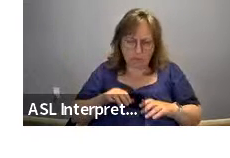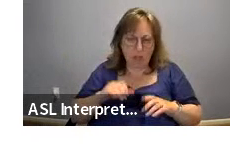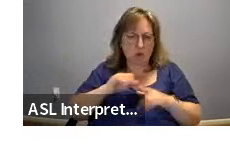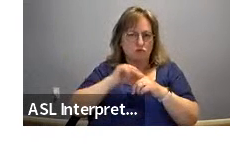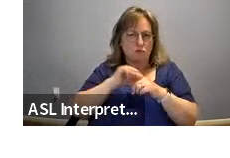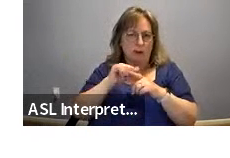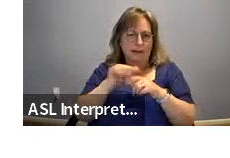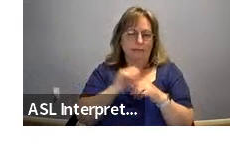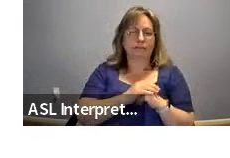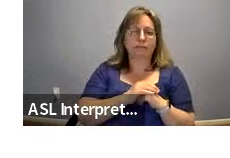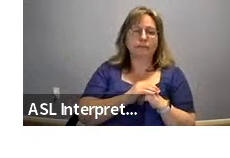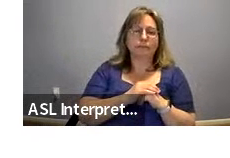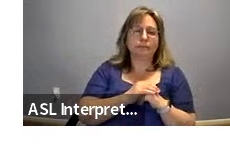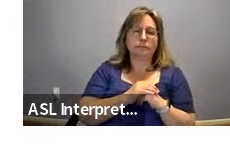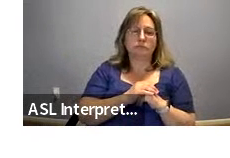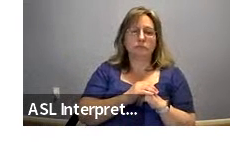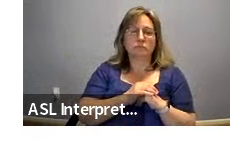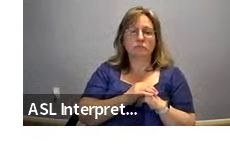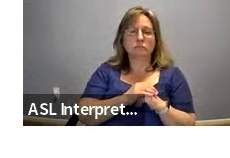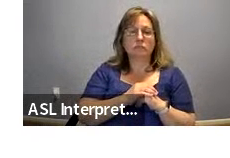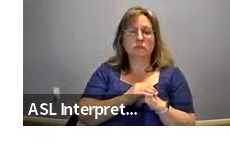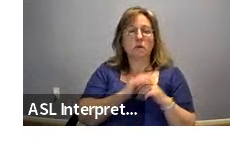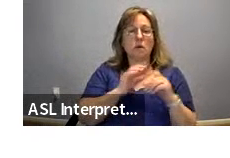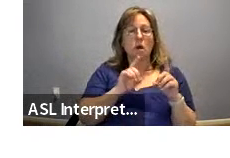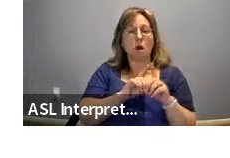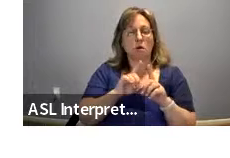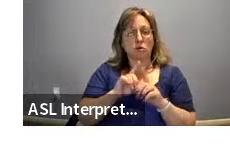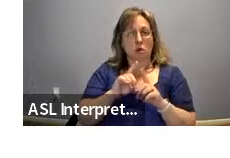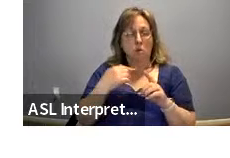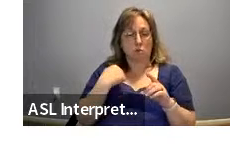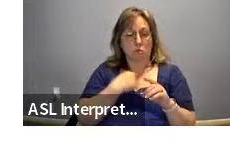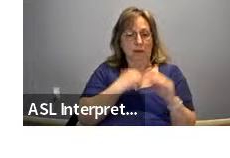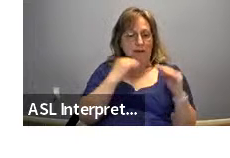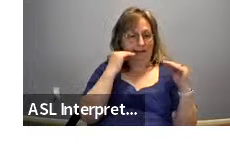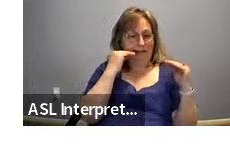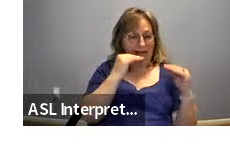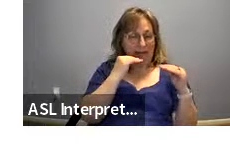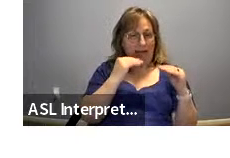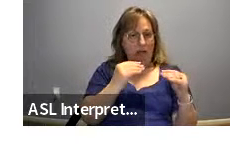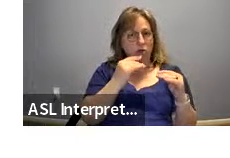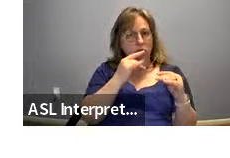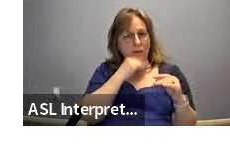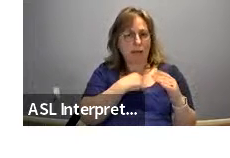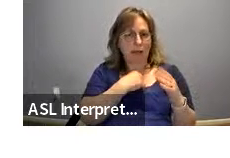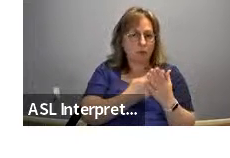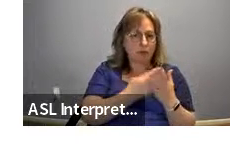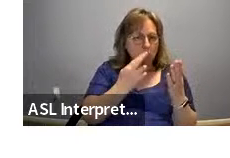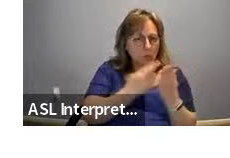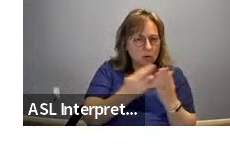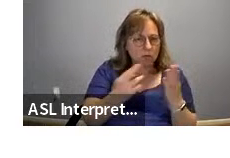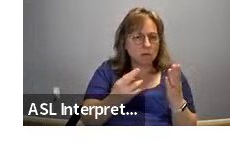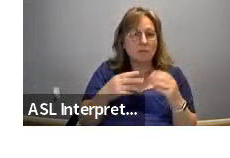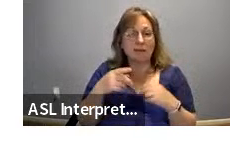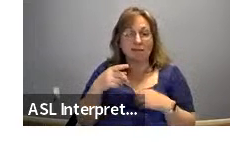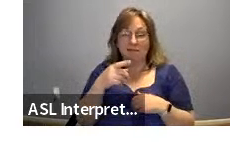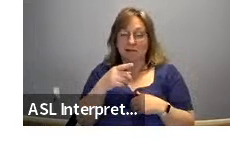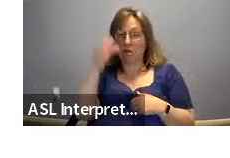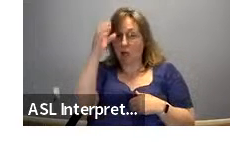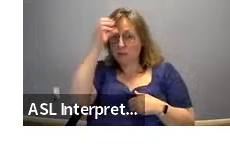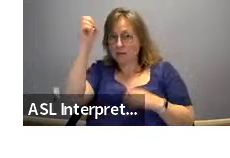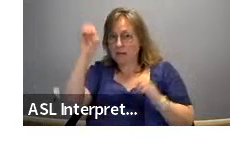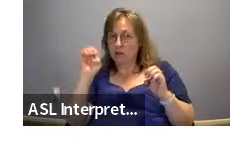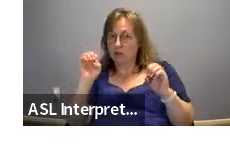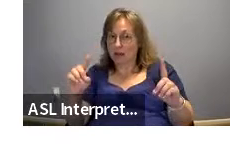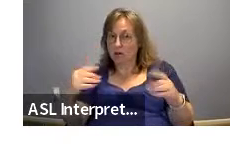In addition to the resources that we teach students, Common Sense Education also has family